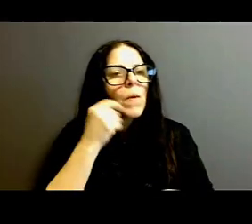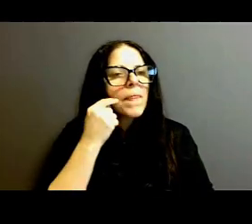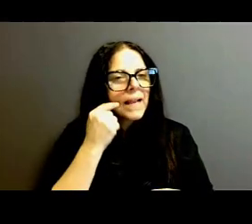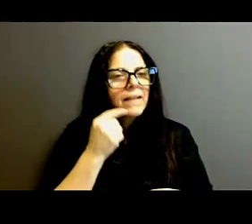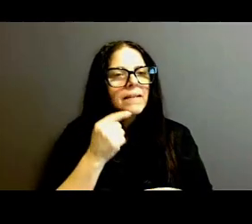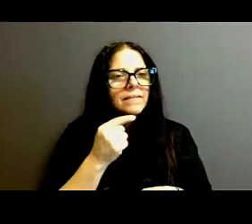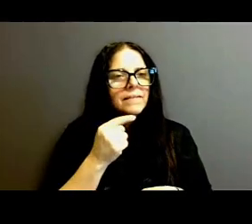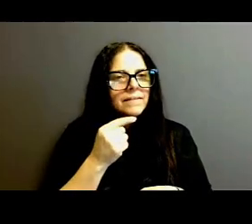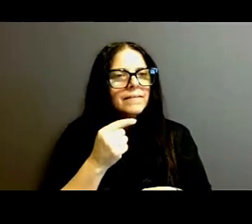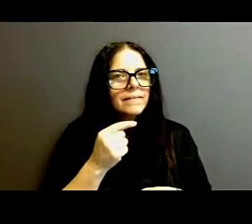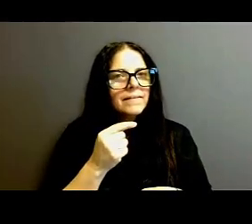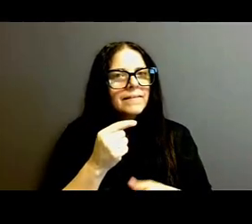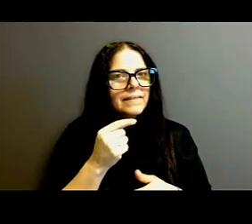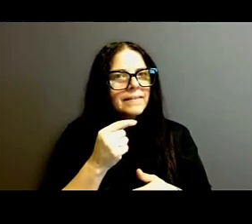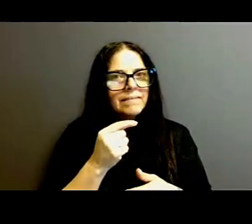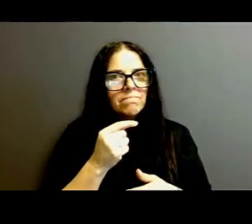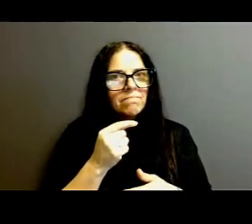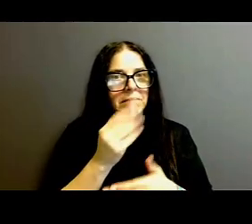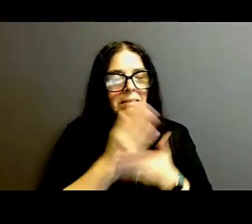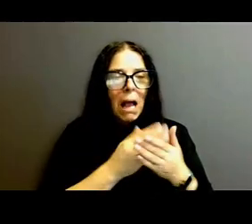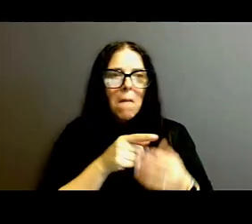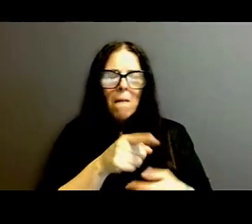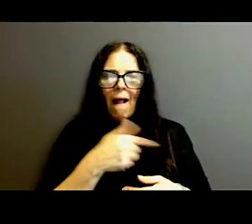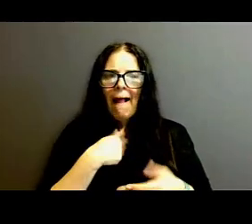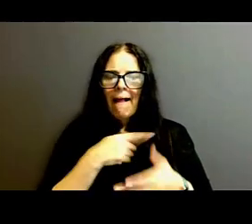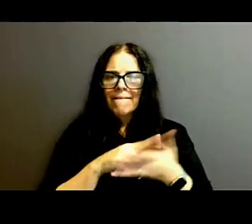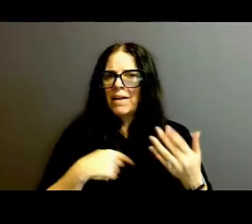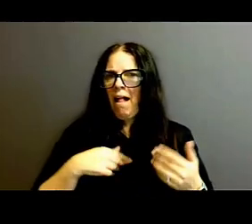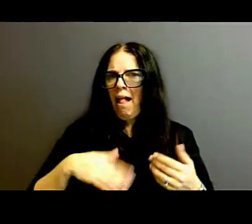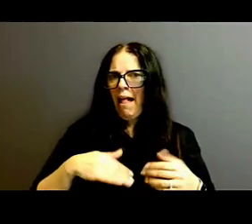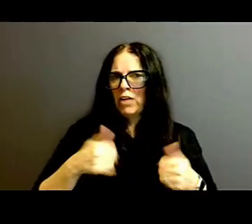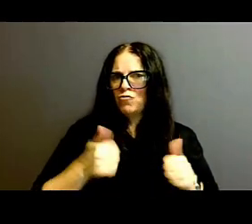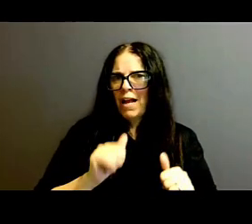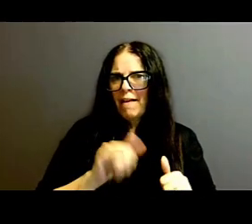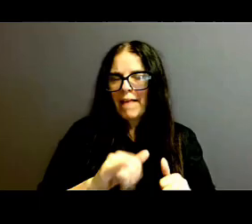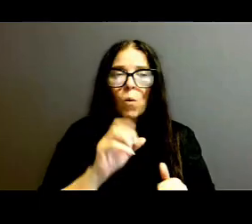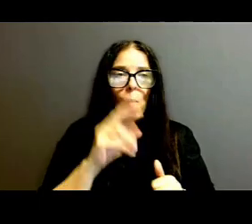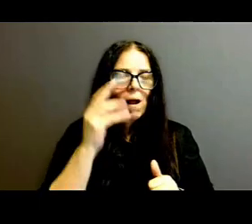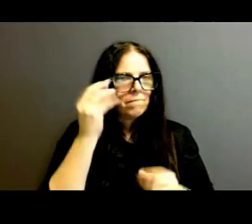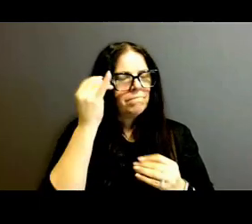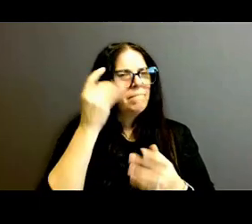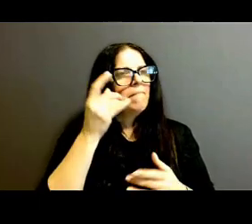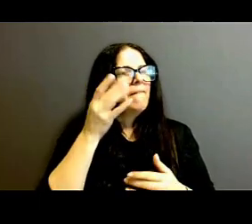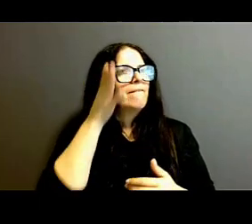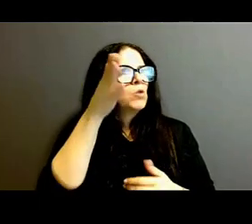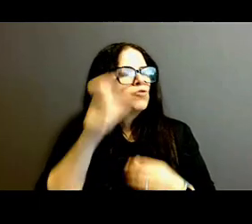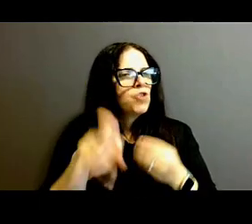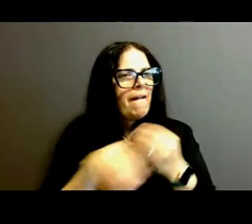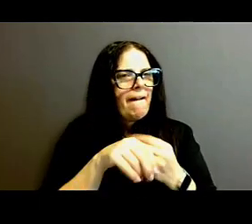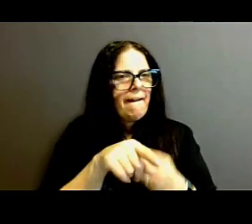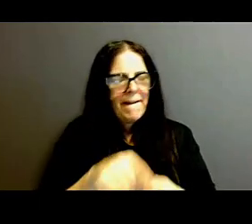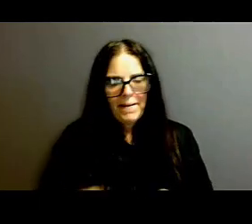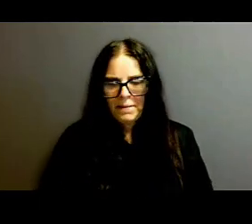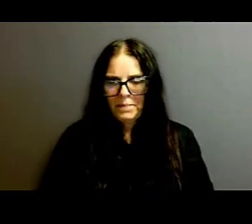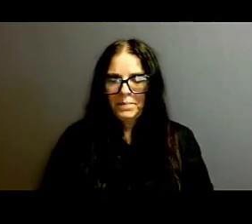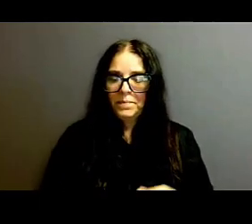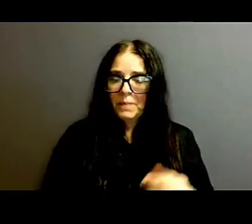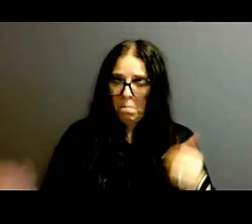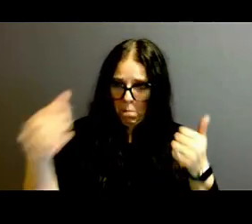of them actually are something we are doing. So maybe something to consider for the future as well. Posters,